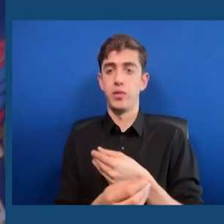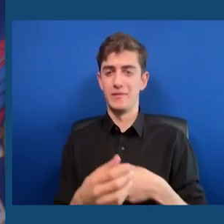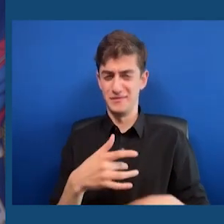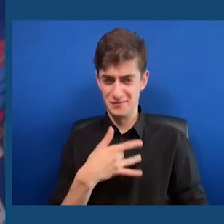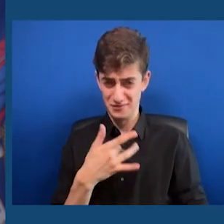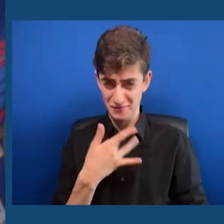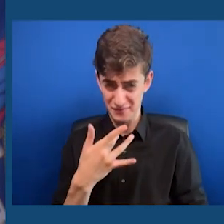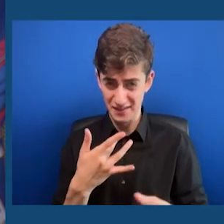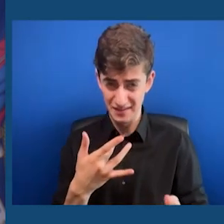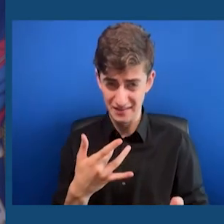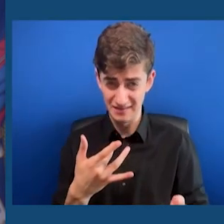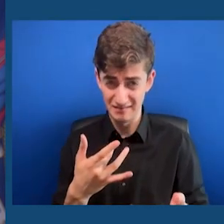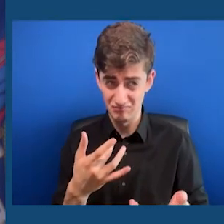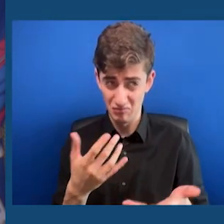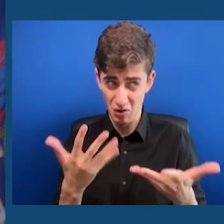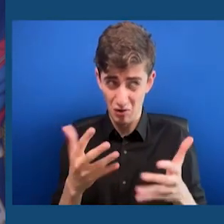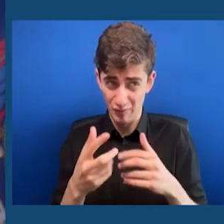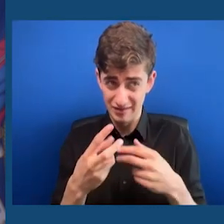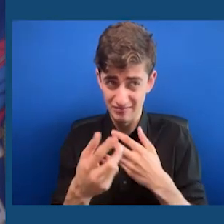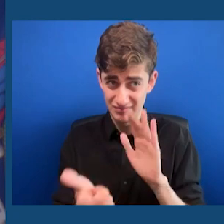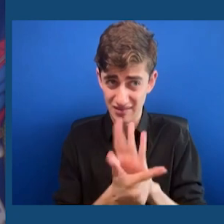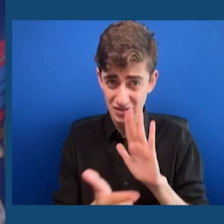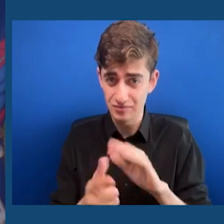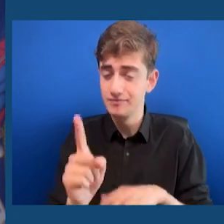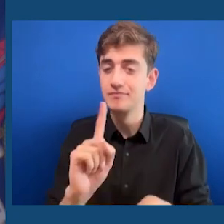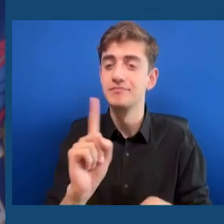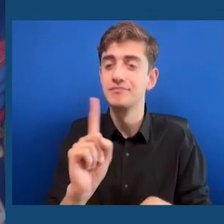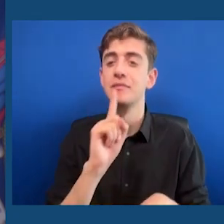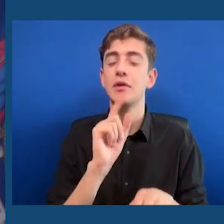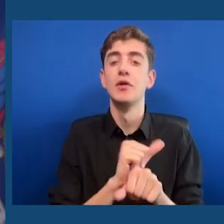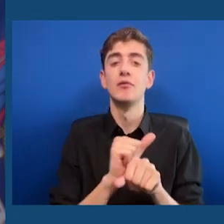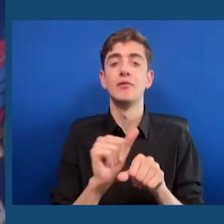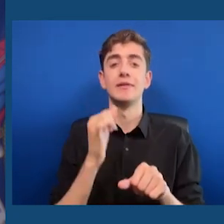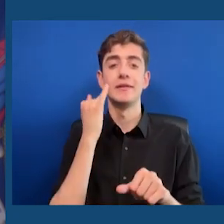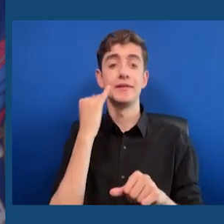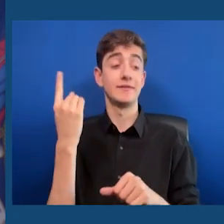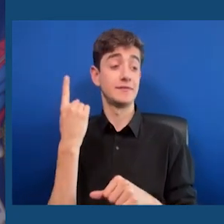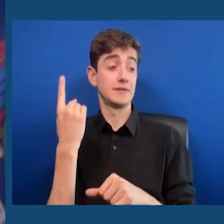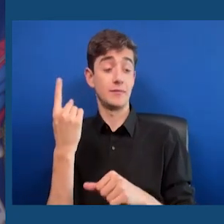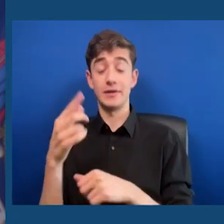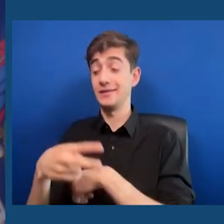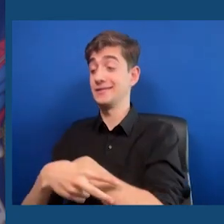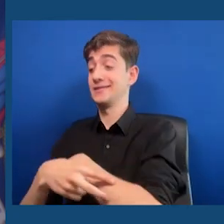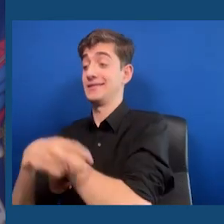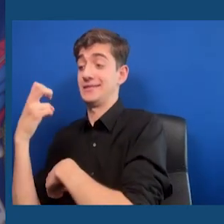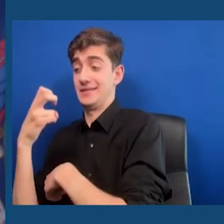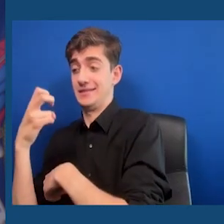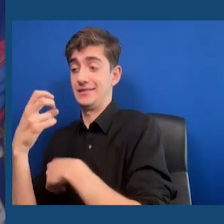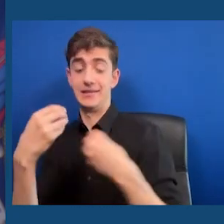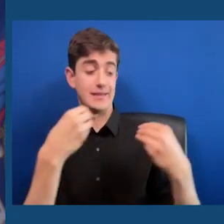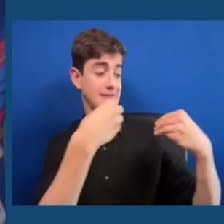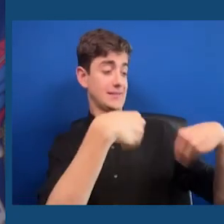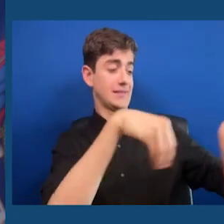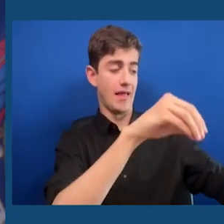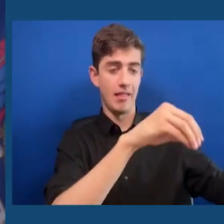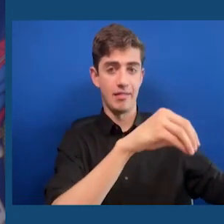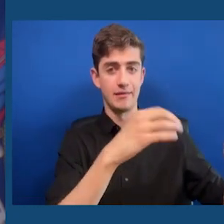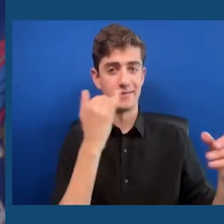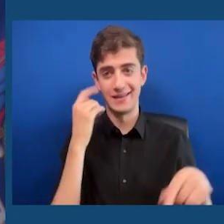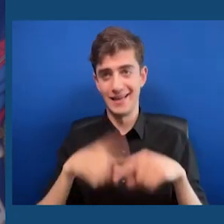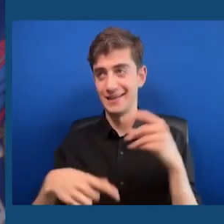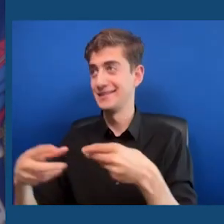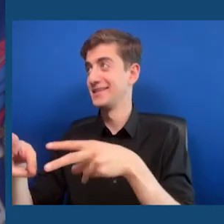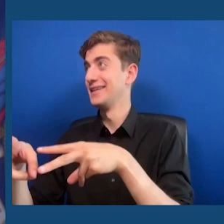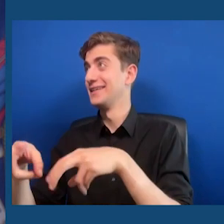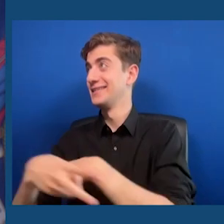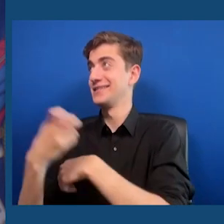sell the goods they lifted, right? They don't do many goods sitting there in their homes. And lots of third-party sellers fence these